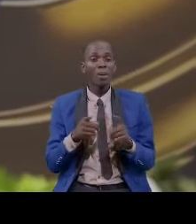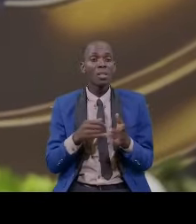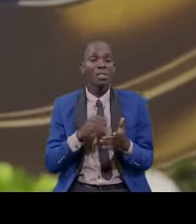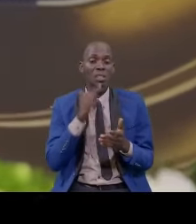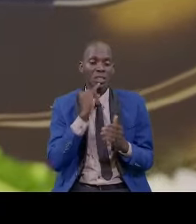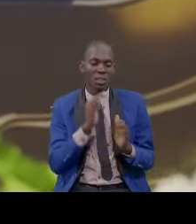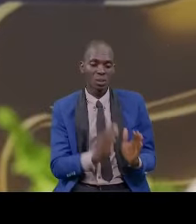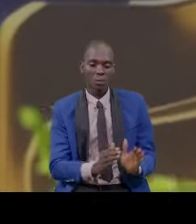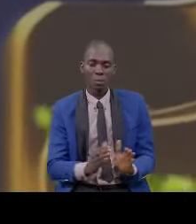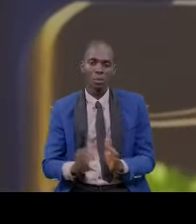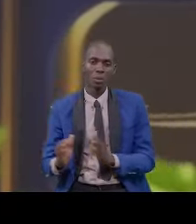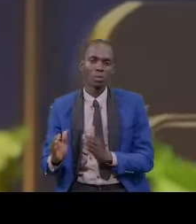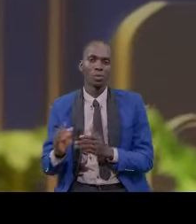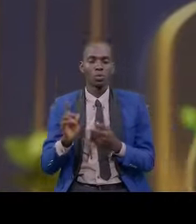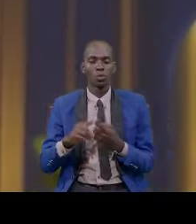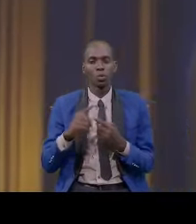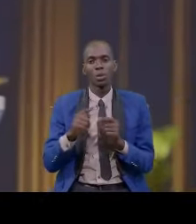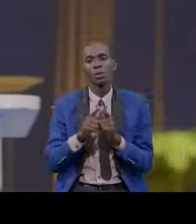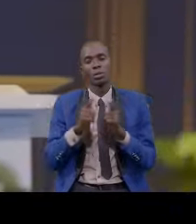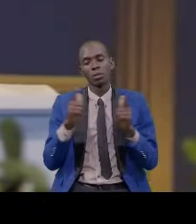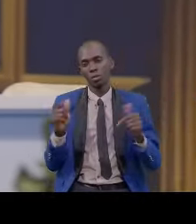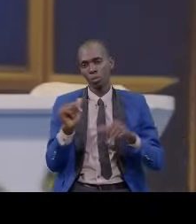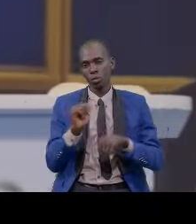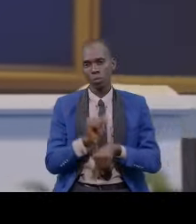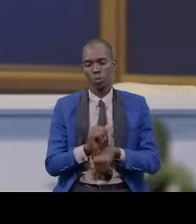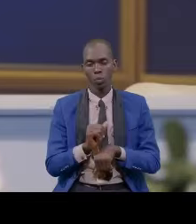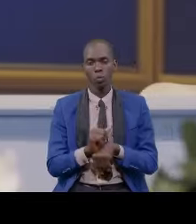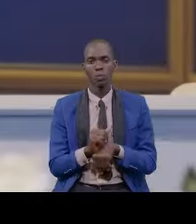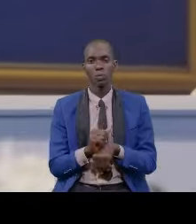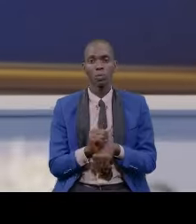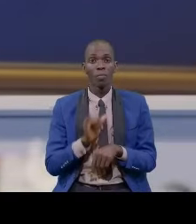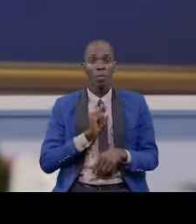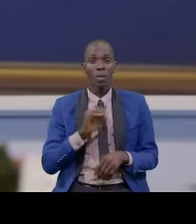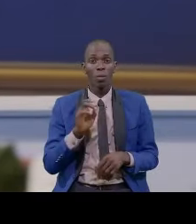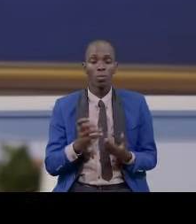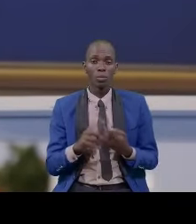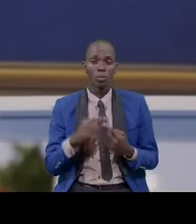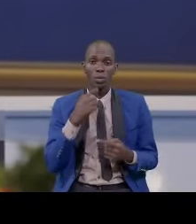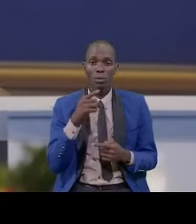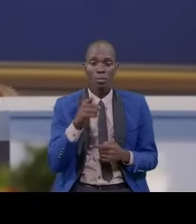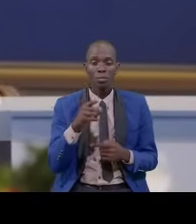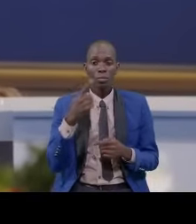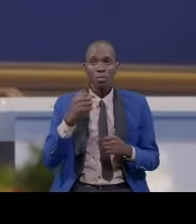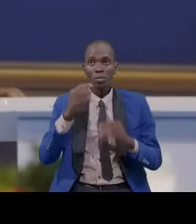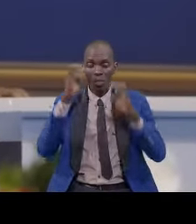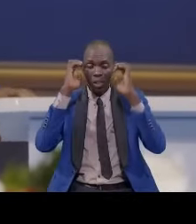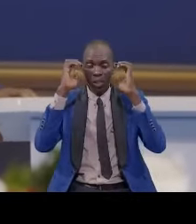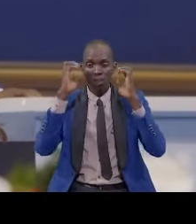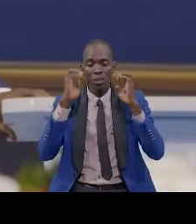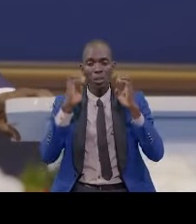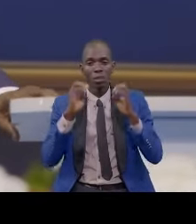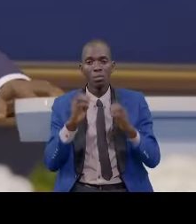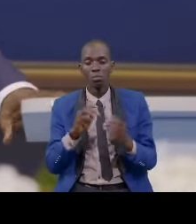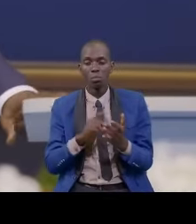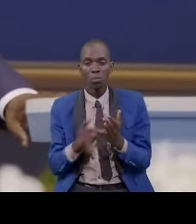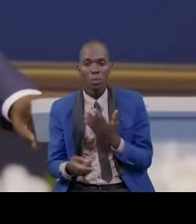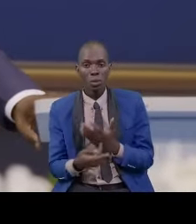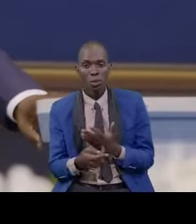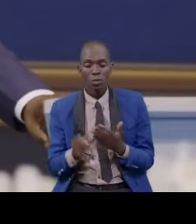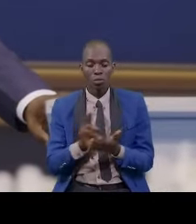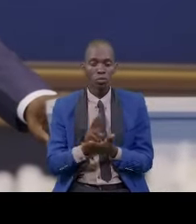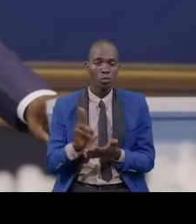light of the gospel. It's also a part of you living a life by which people will be transformed. A life that when